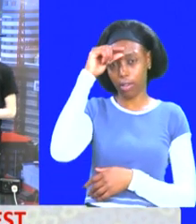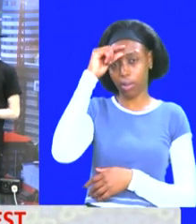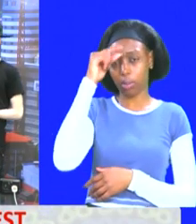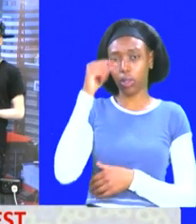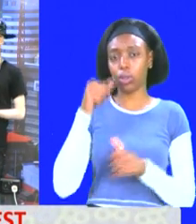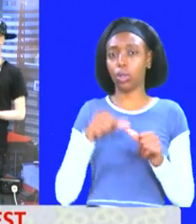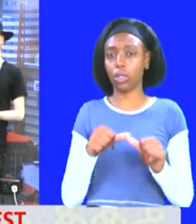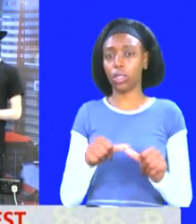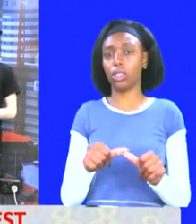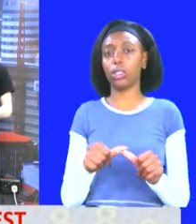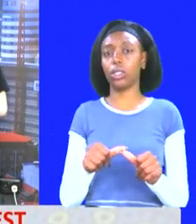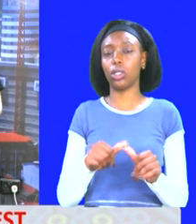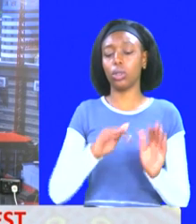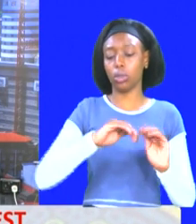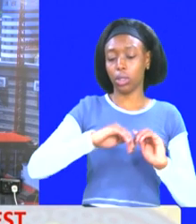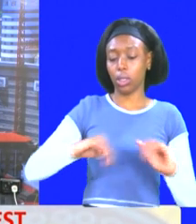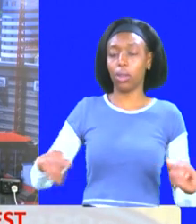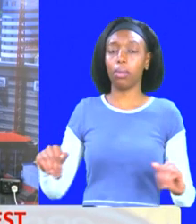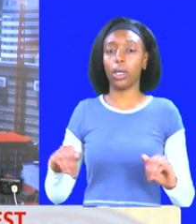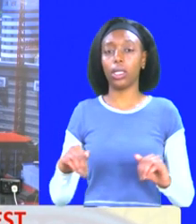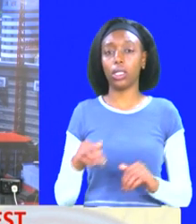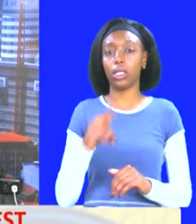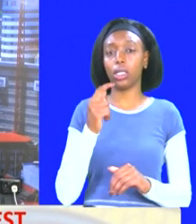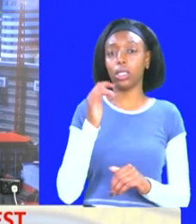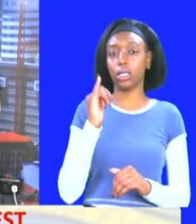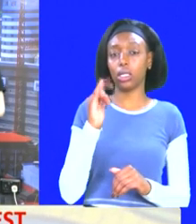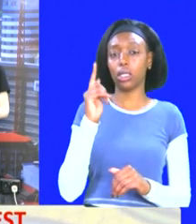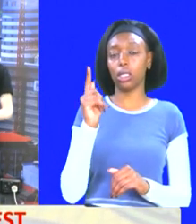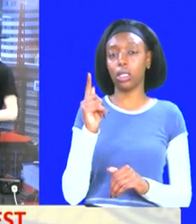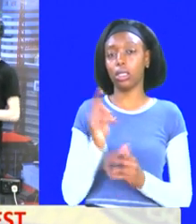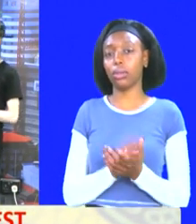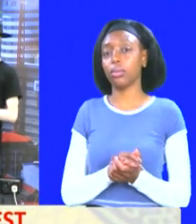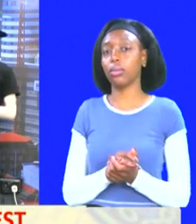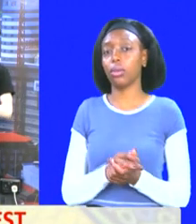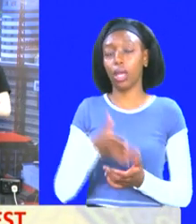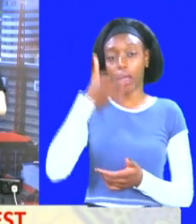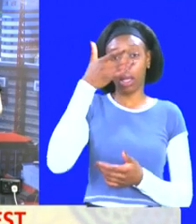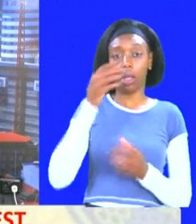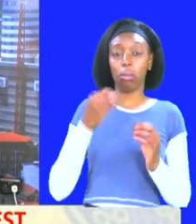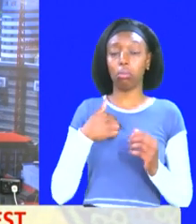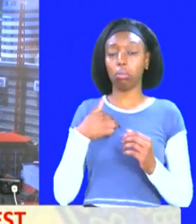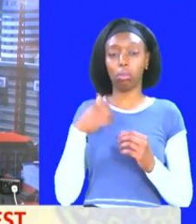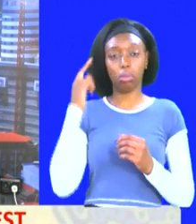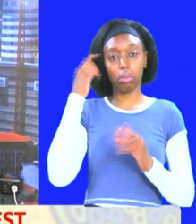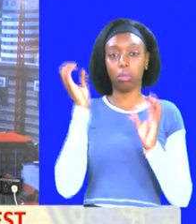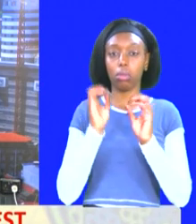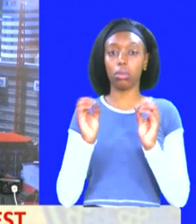ban TikTok? Kwanza hiyo wazo sio fiti kabisa. Because tukiangalia pale kuna wasio wanatoa unga